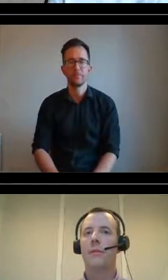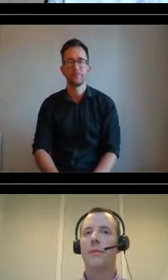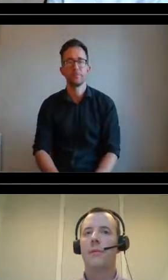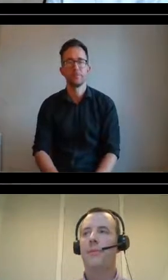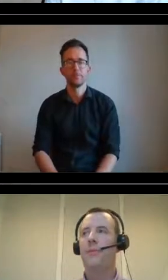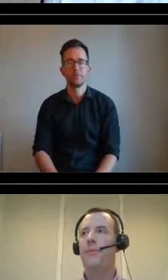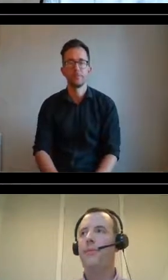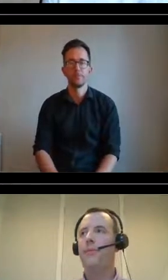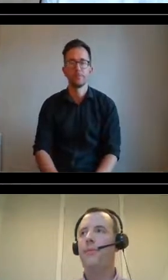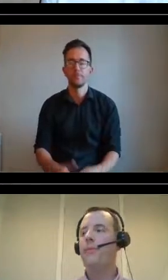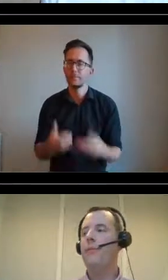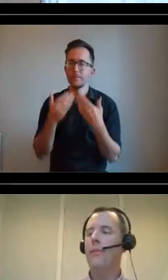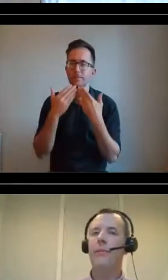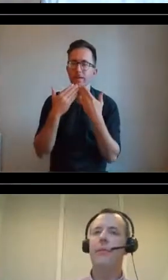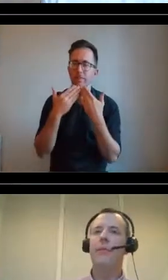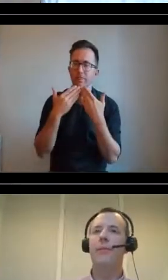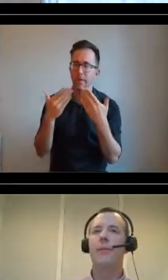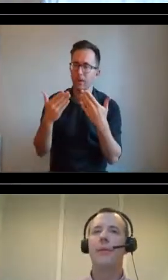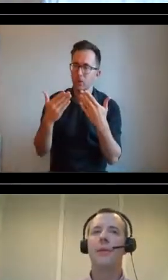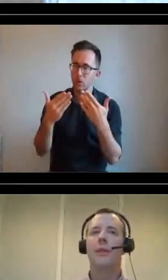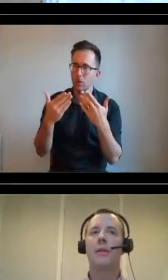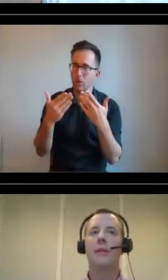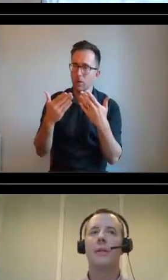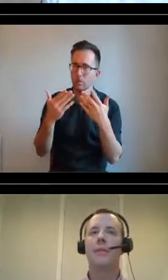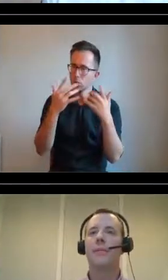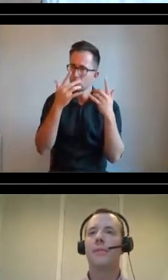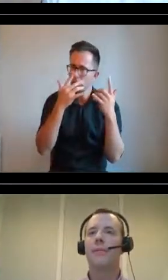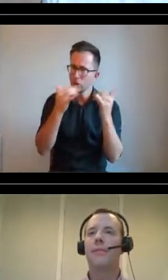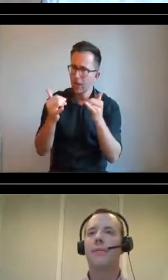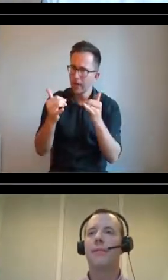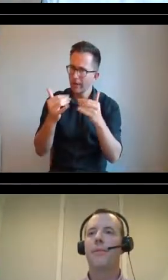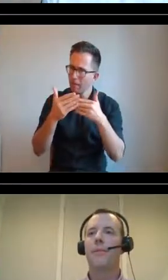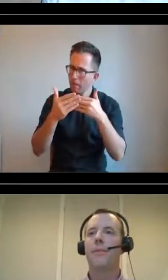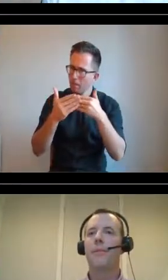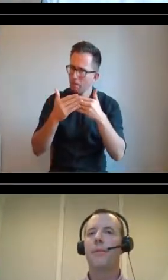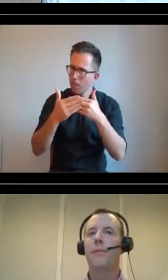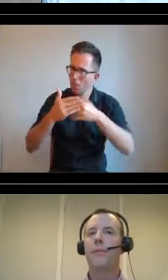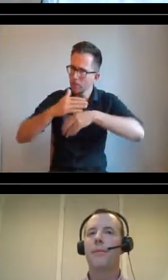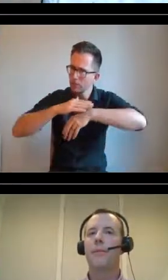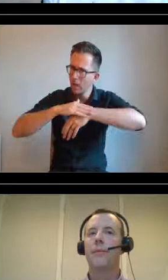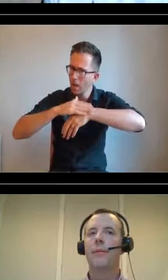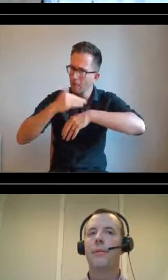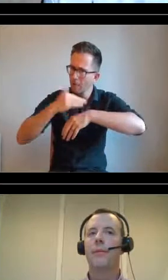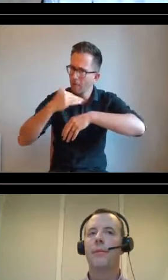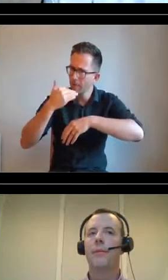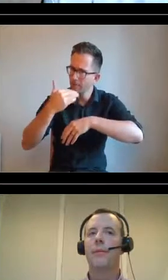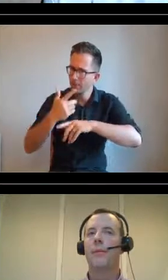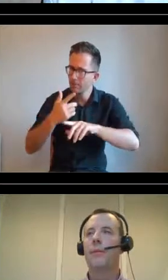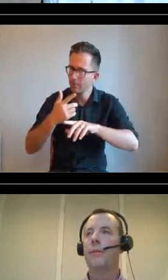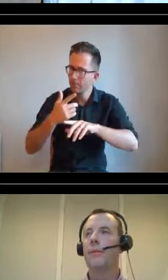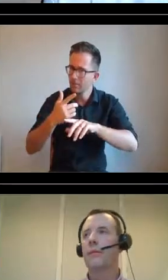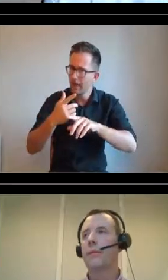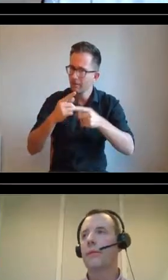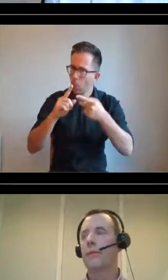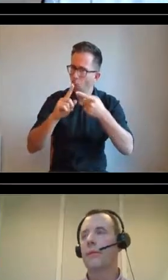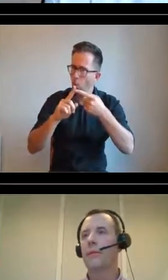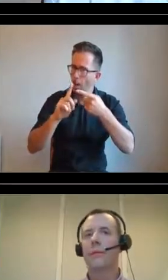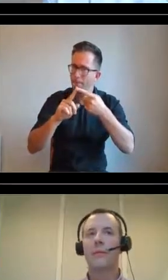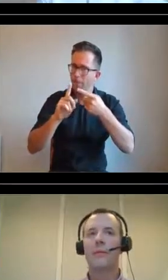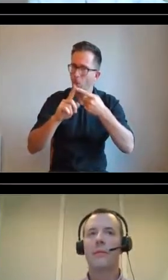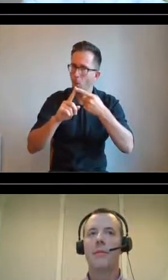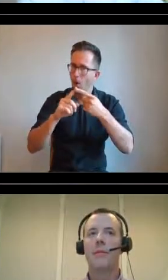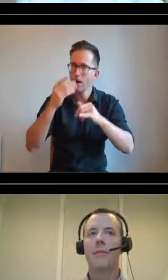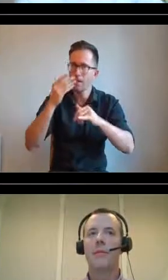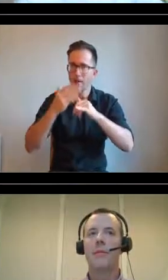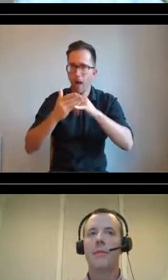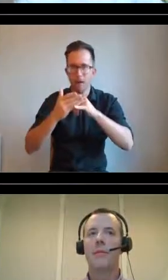Okay, thank you. I'm just going to check in quickly with the team to see if we've got some time for some more questions. There is one more question.